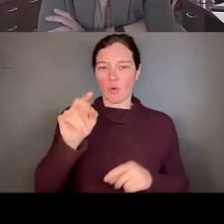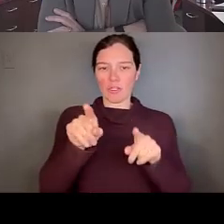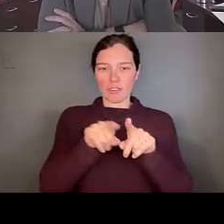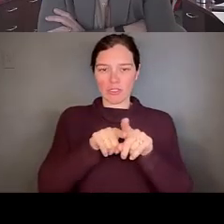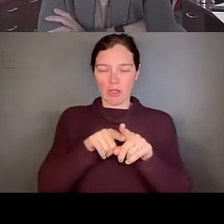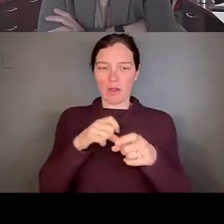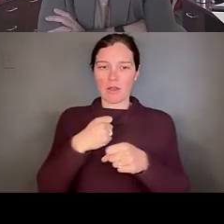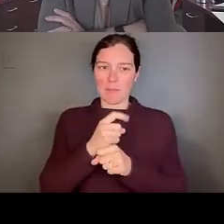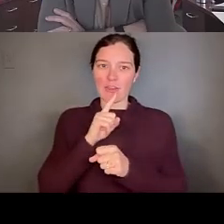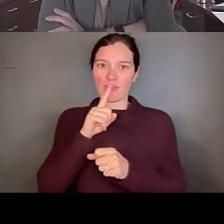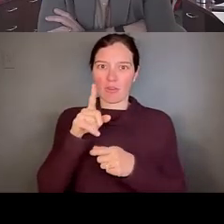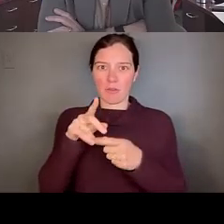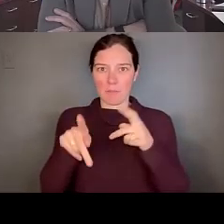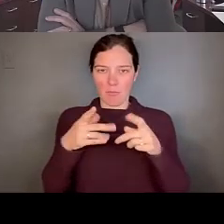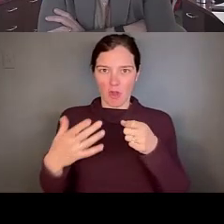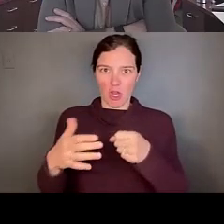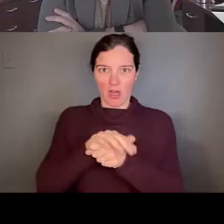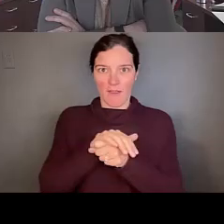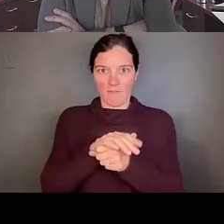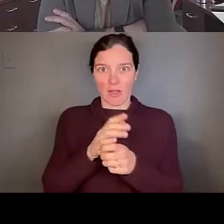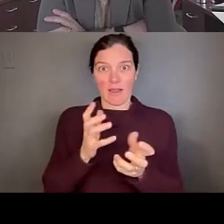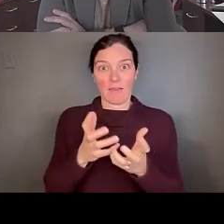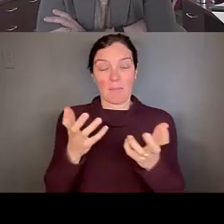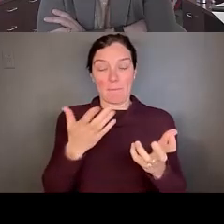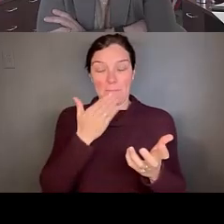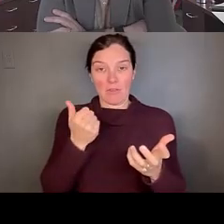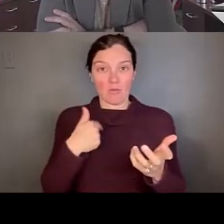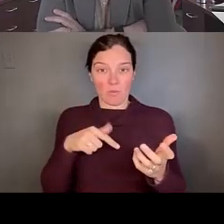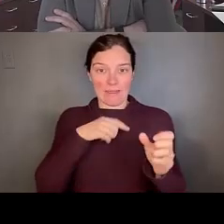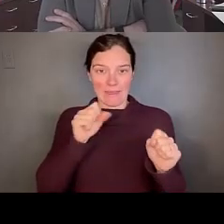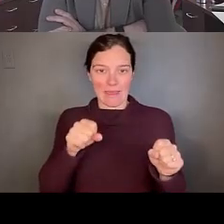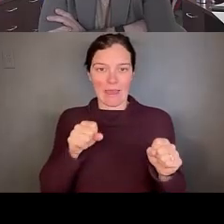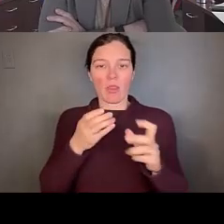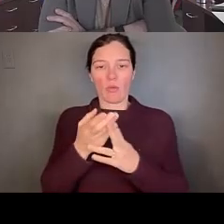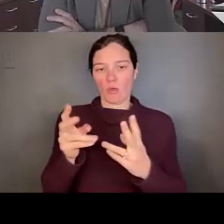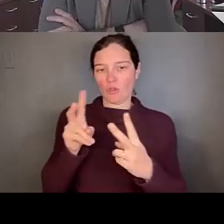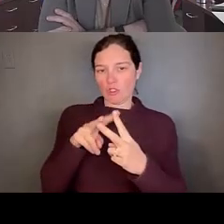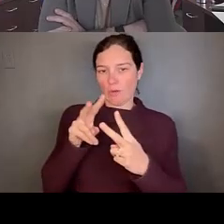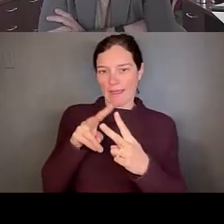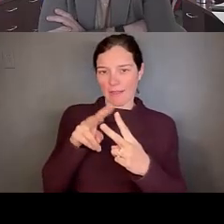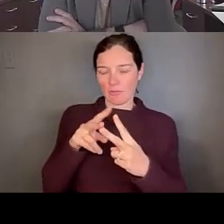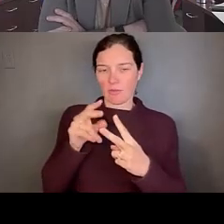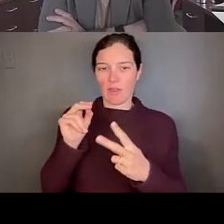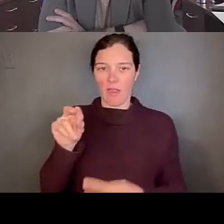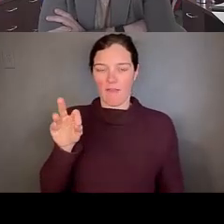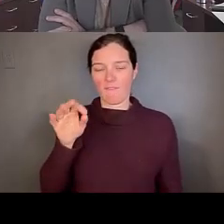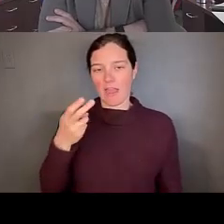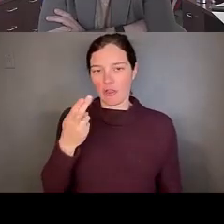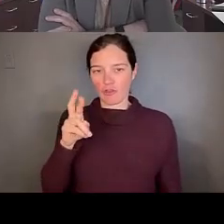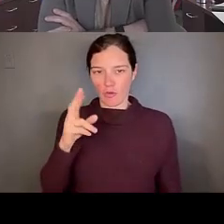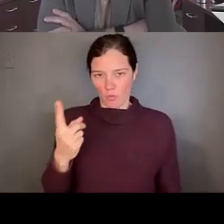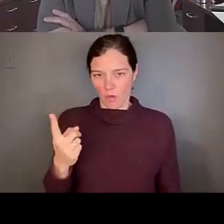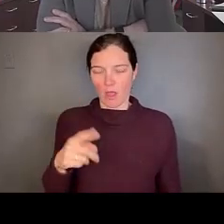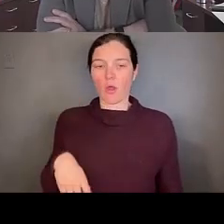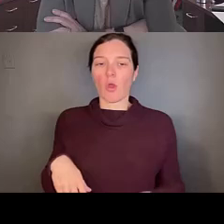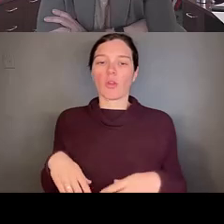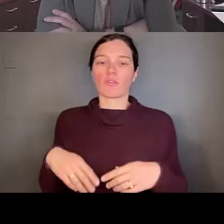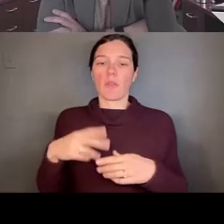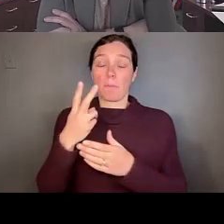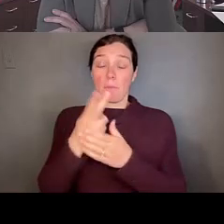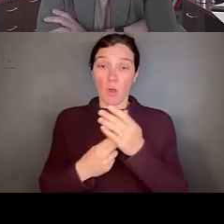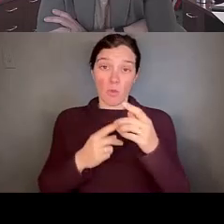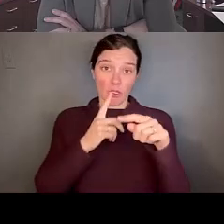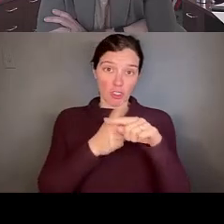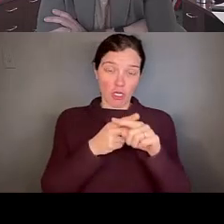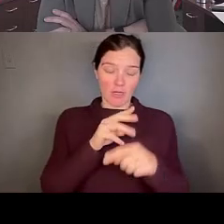sure people stay covered to the best of our ability through these two attributes of H.R. 1, which is both targeting